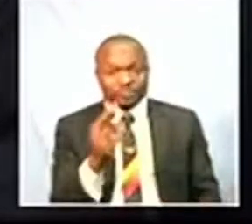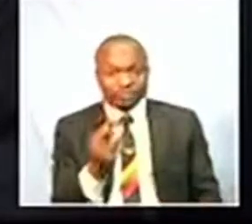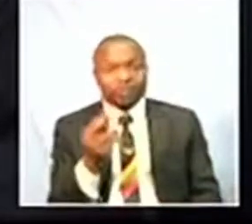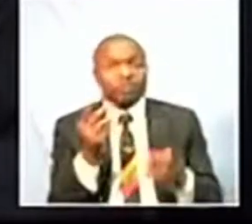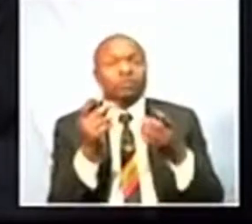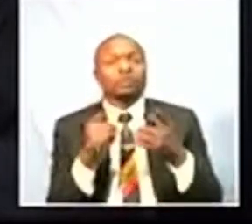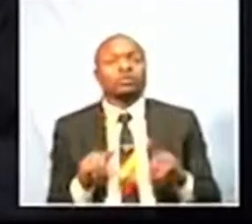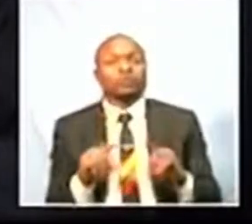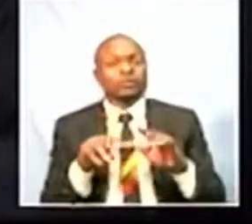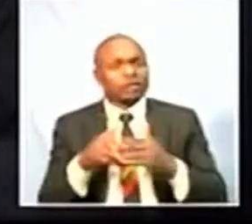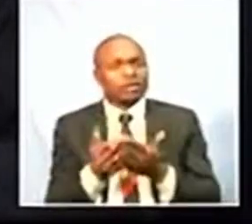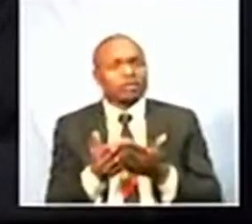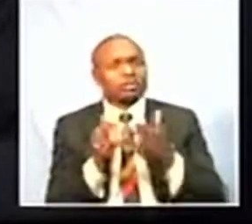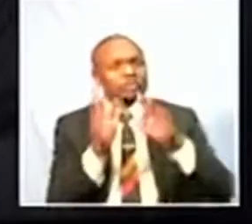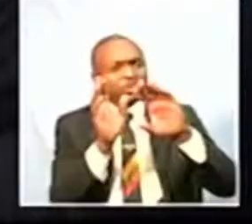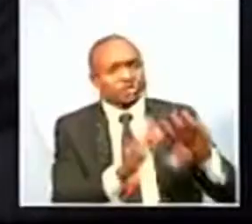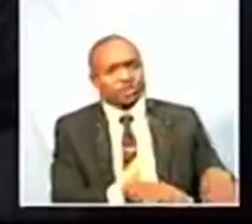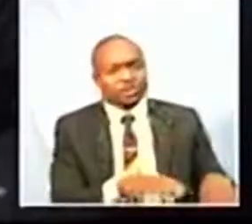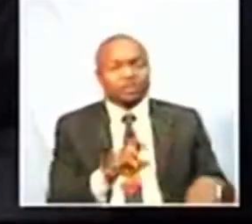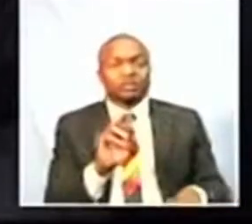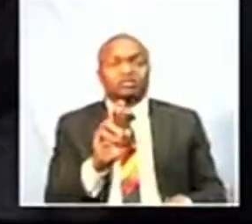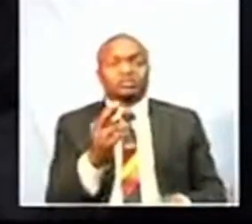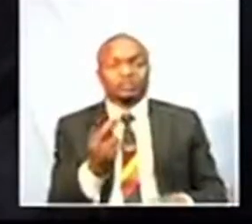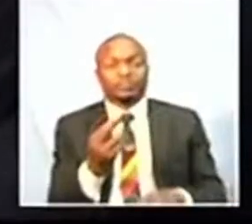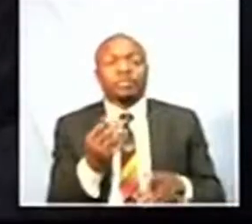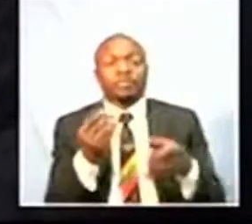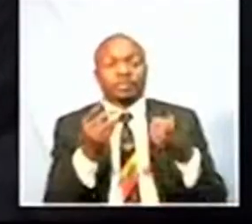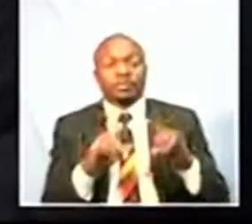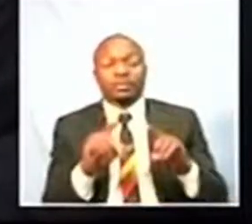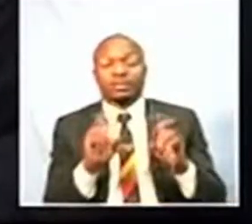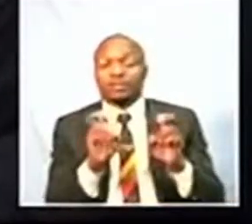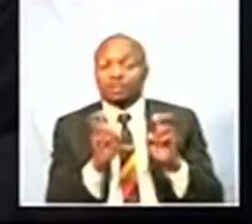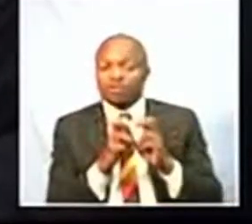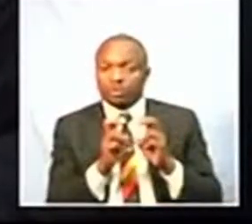when, how do you leave a retention when the contractor